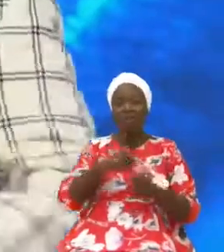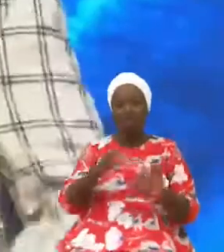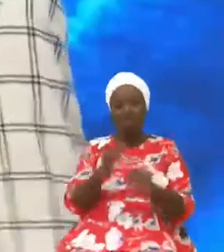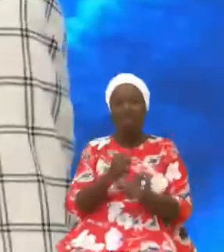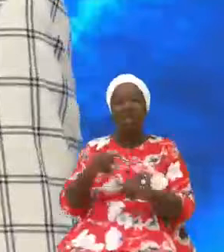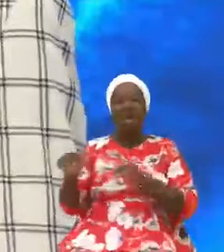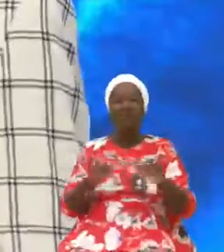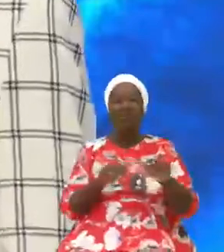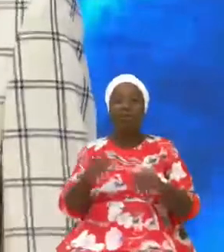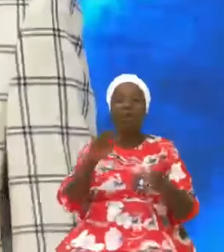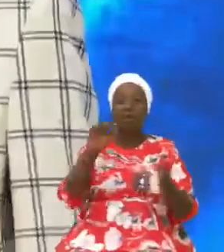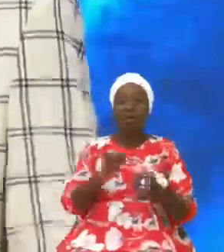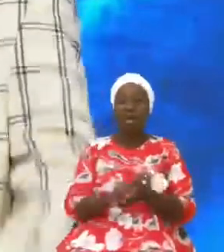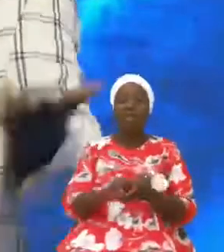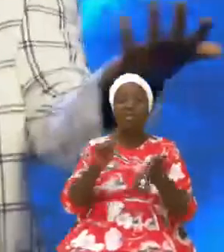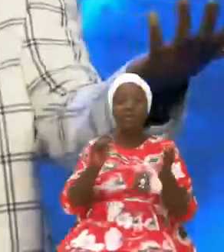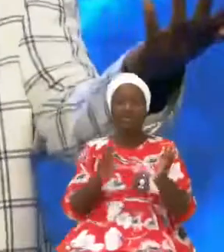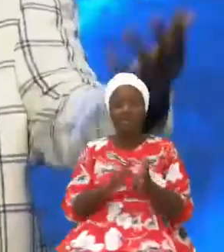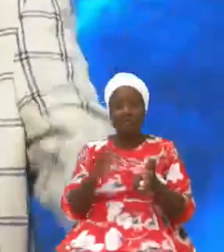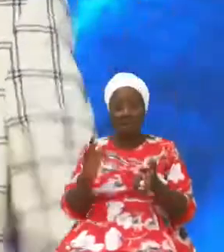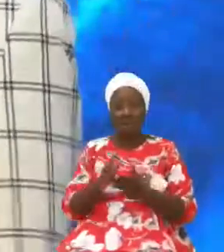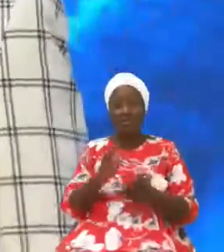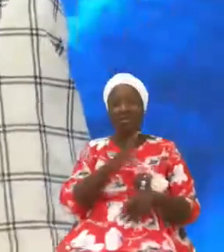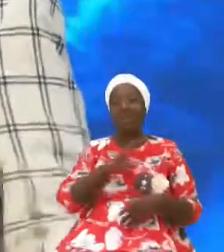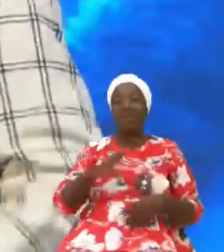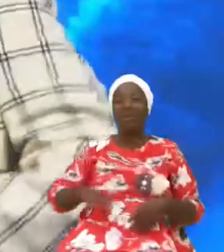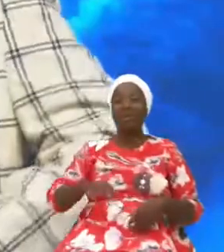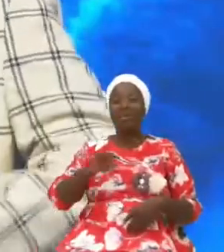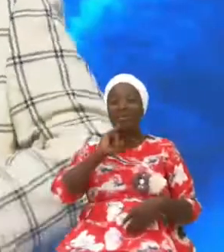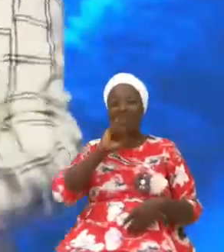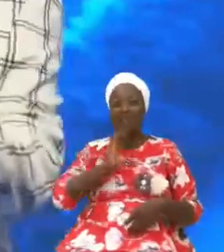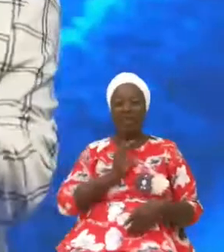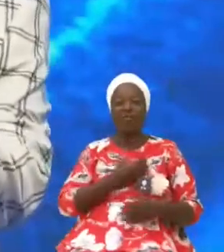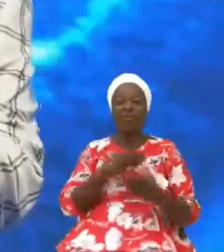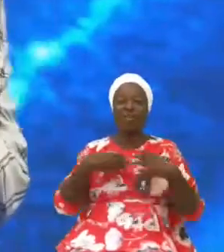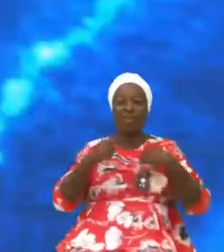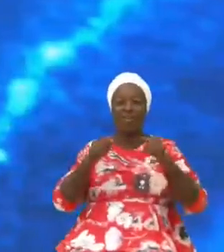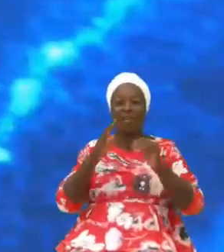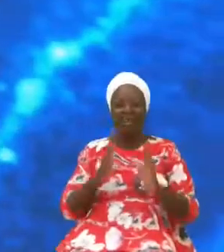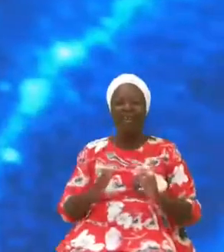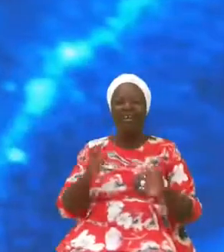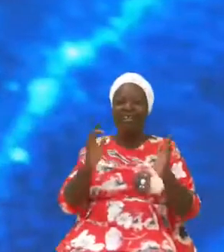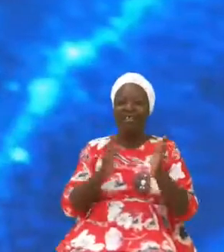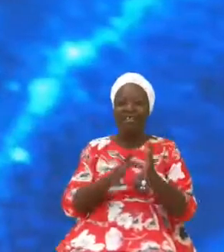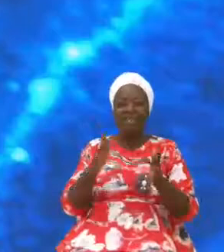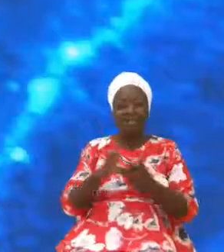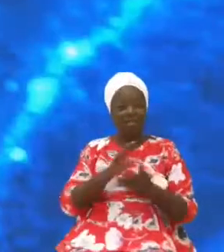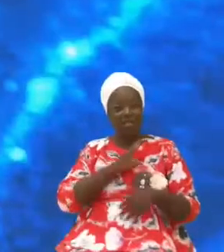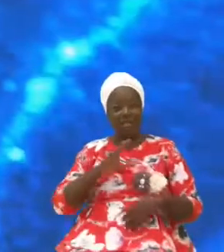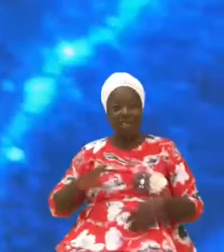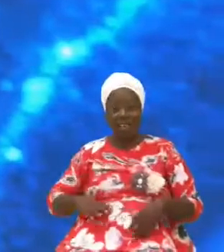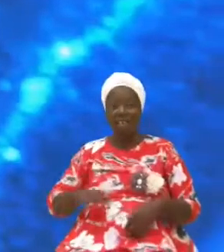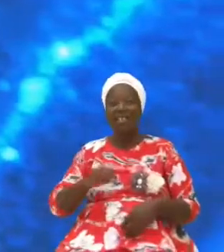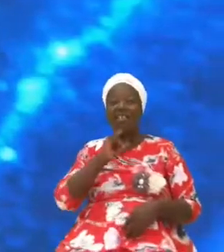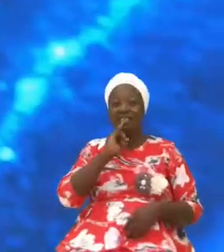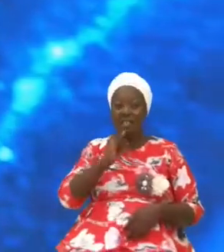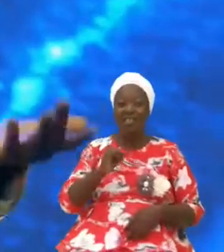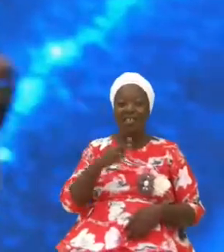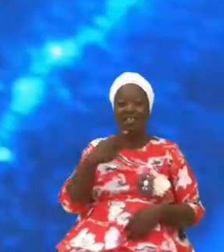told about the healer, you will take action. Now, Jesus Christ is our